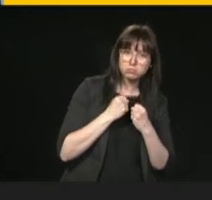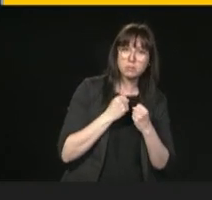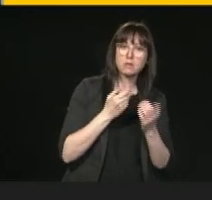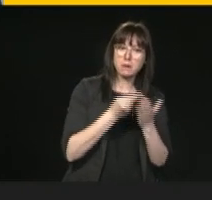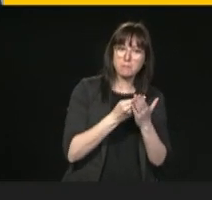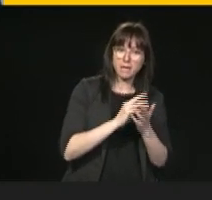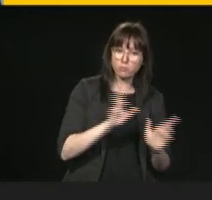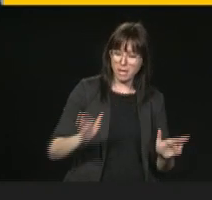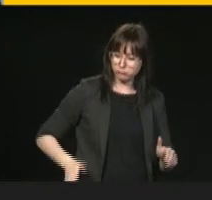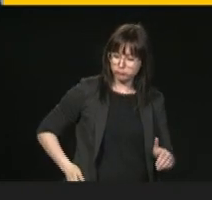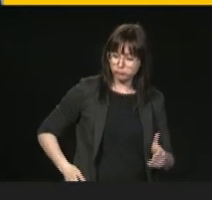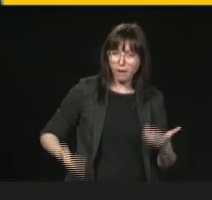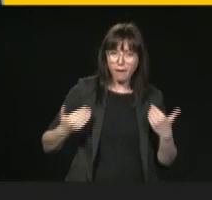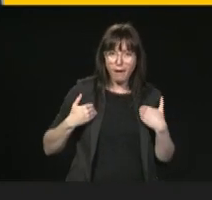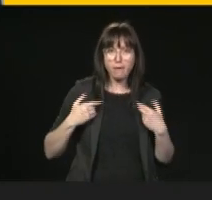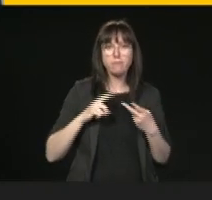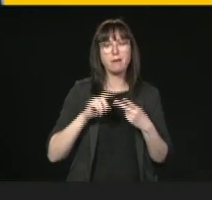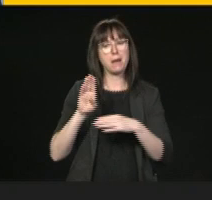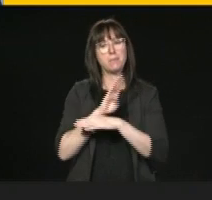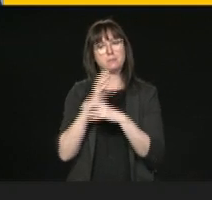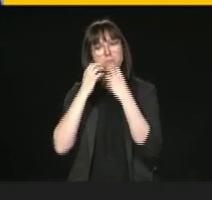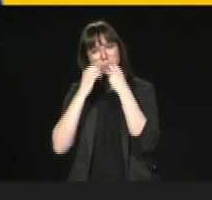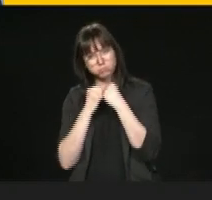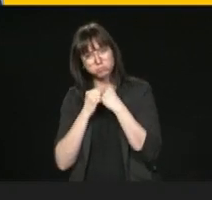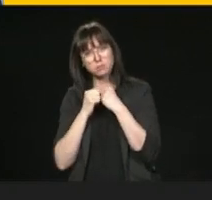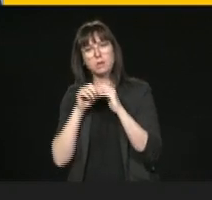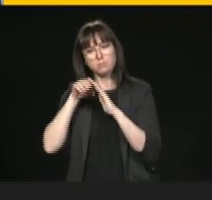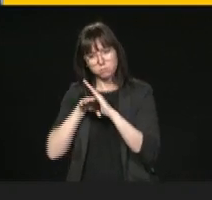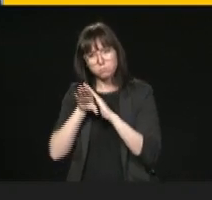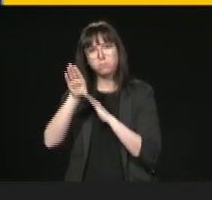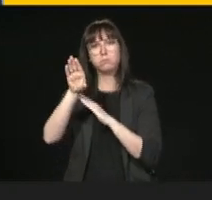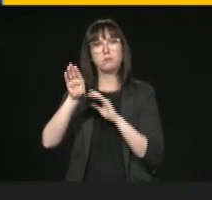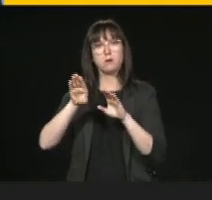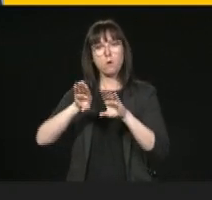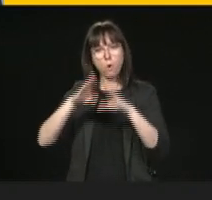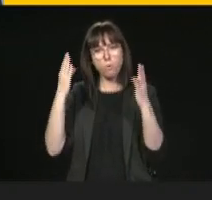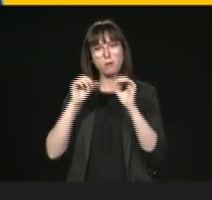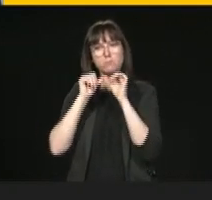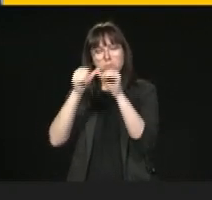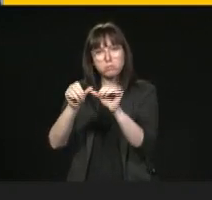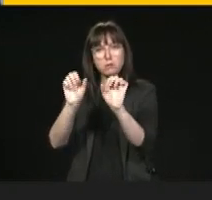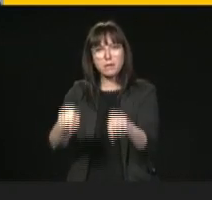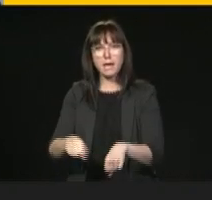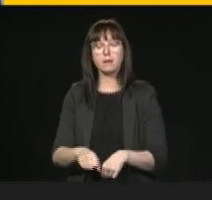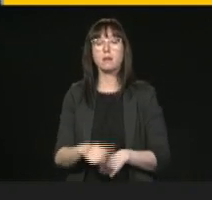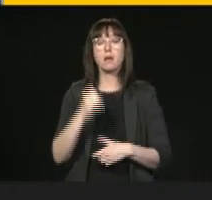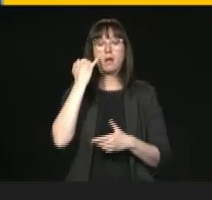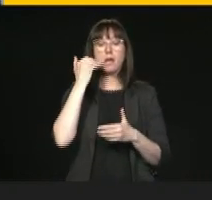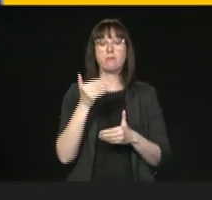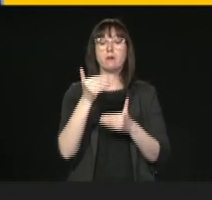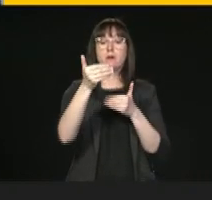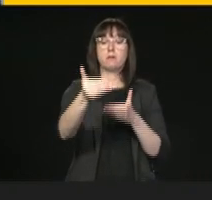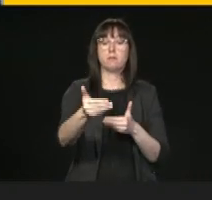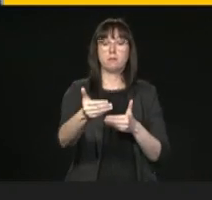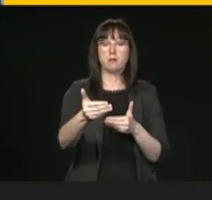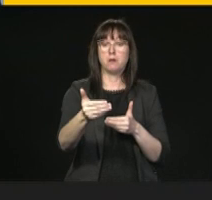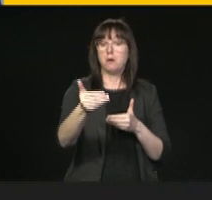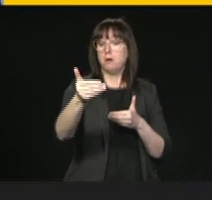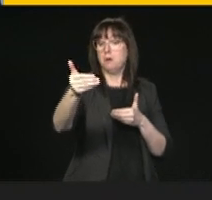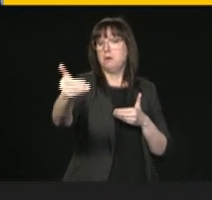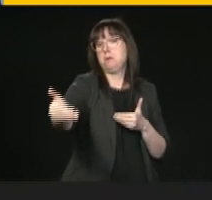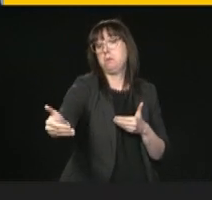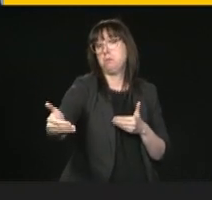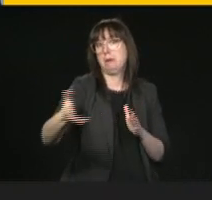challenge. And if the challenge is longer or deeper, then we'll respond accordingly.